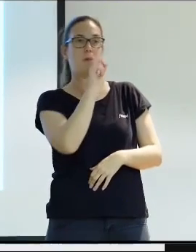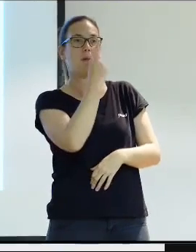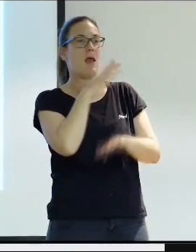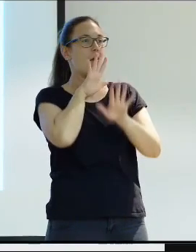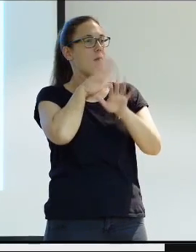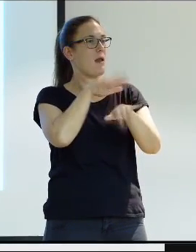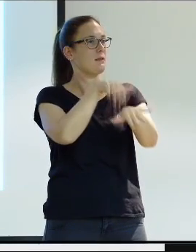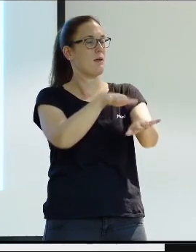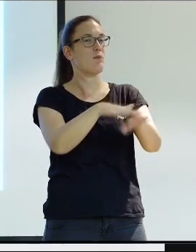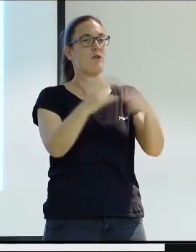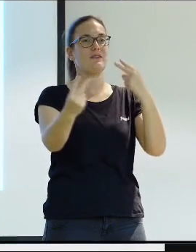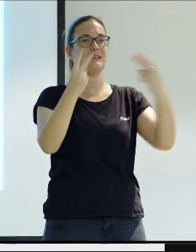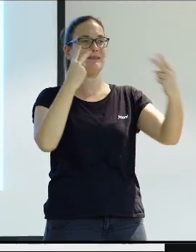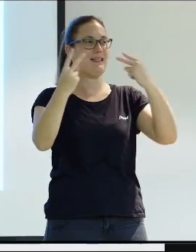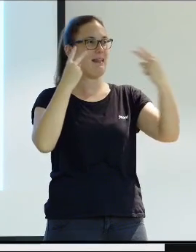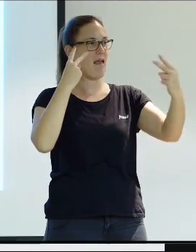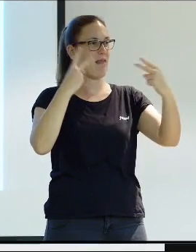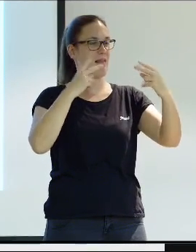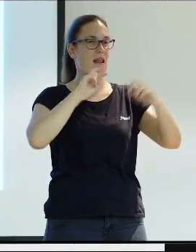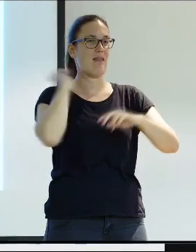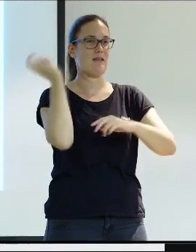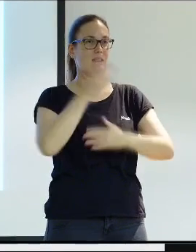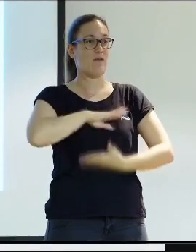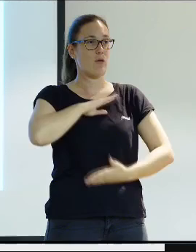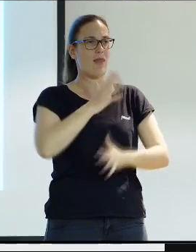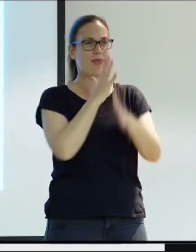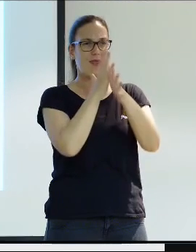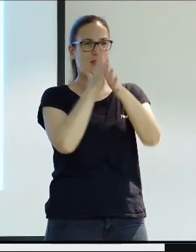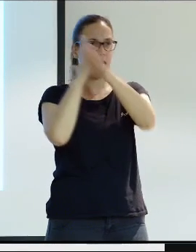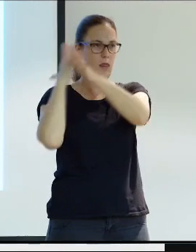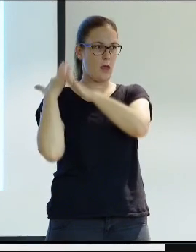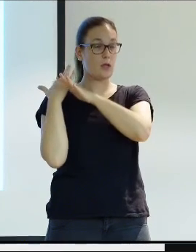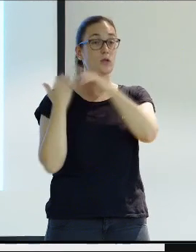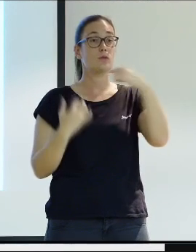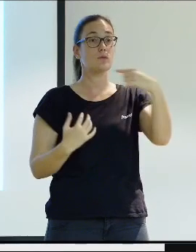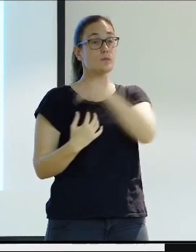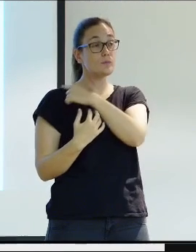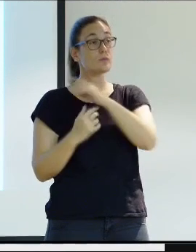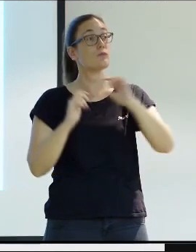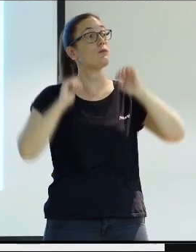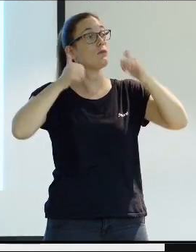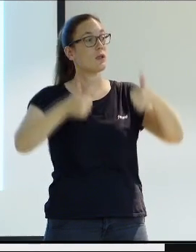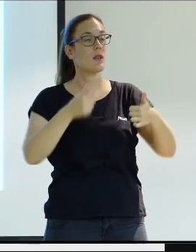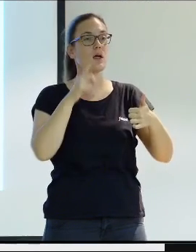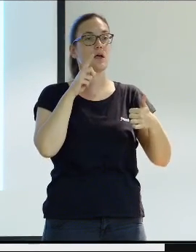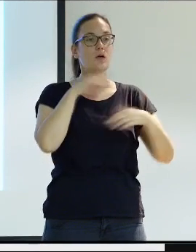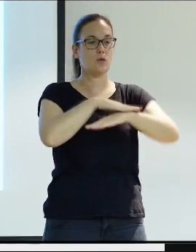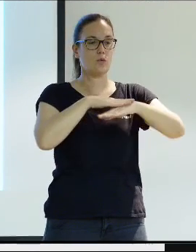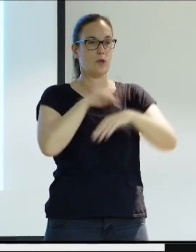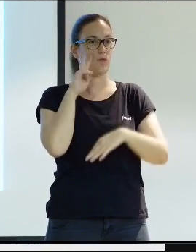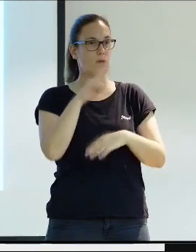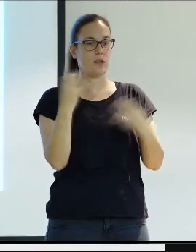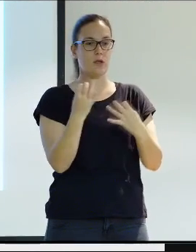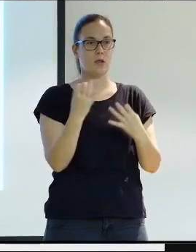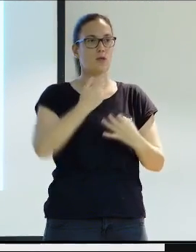people need to, 10 years ago there was a parade to make our group be more visible, and they